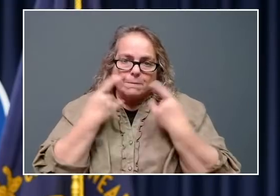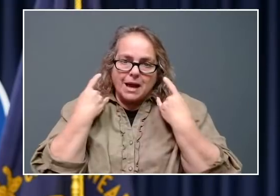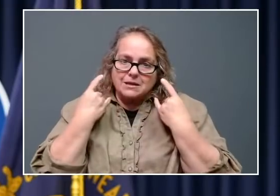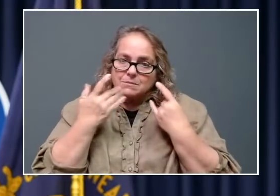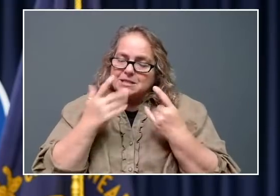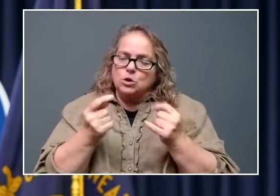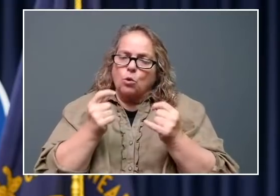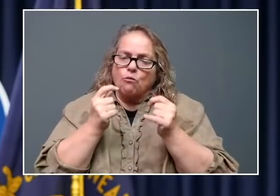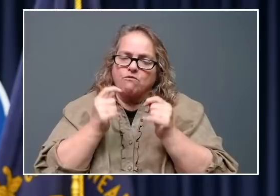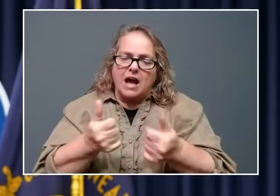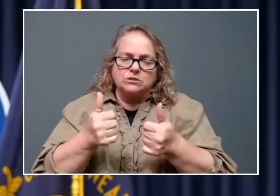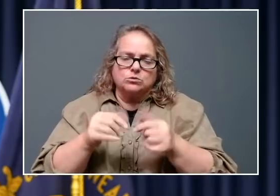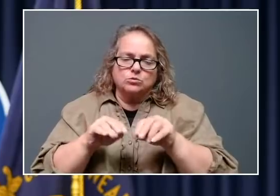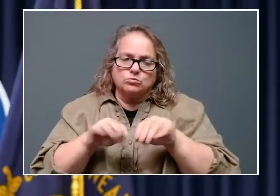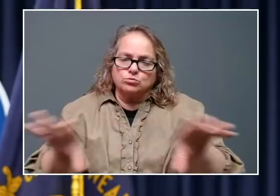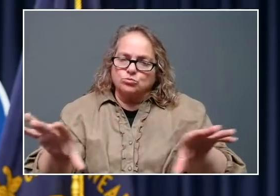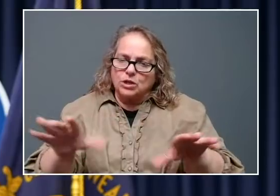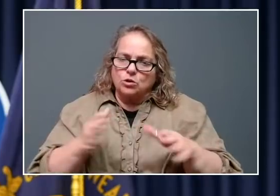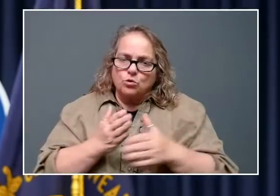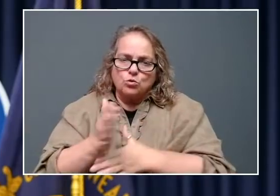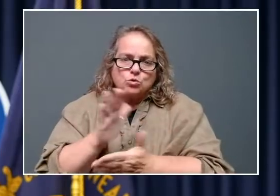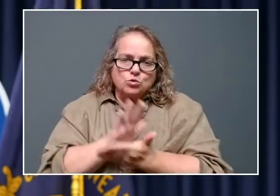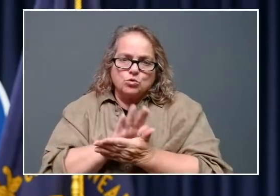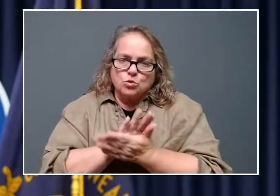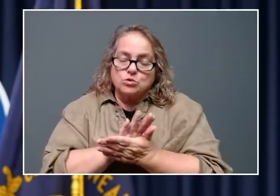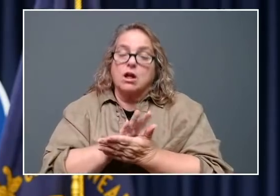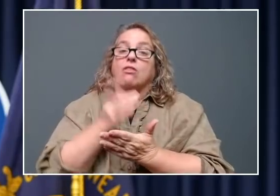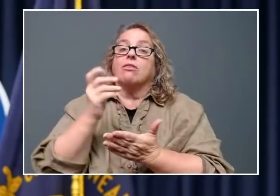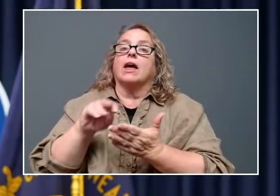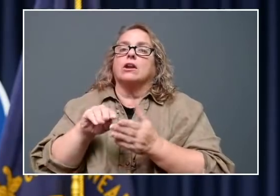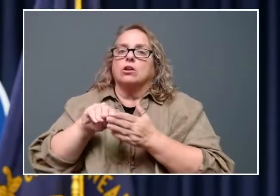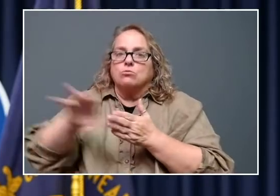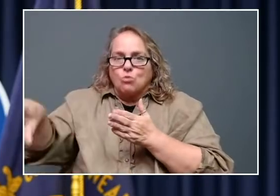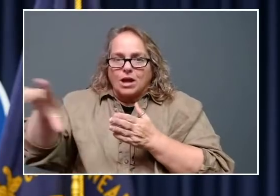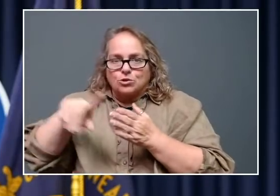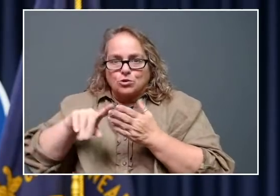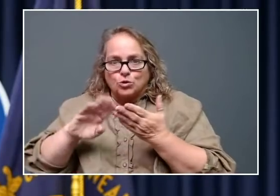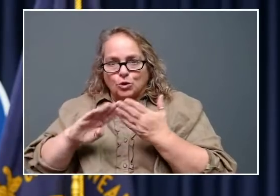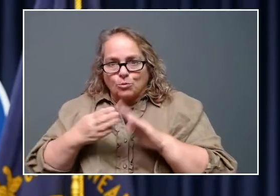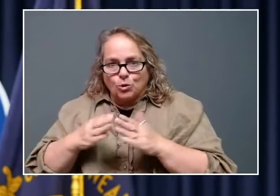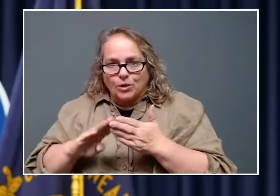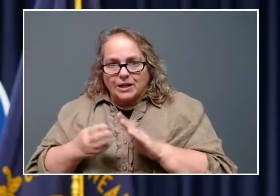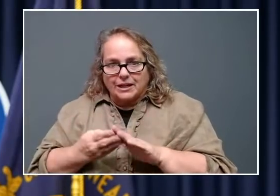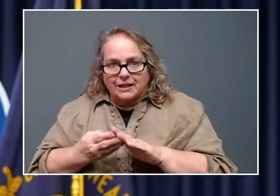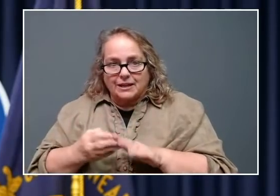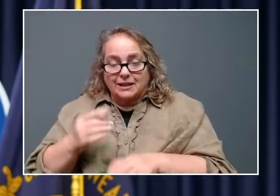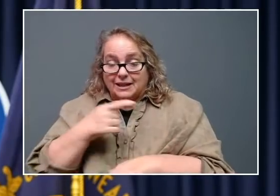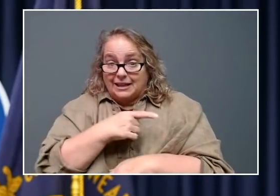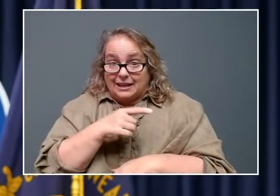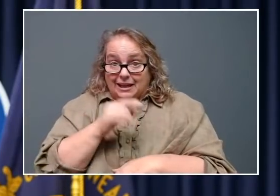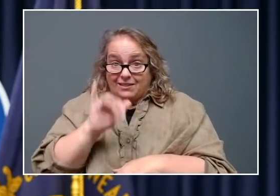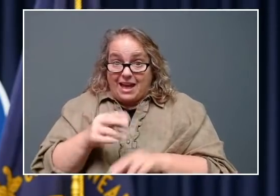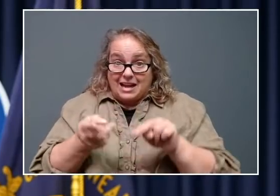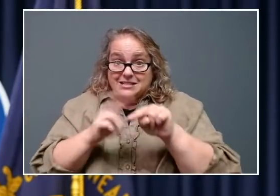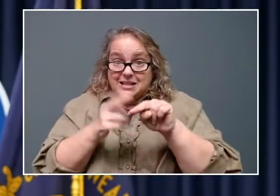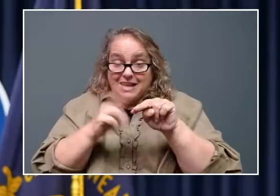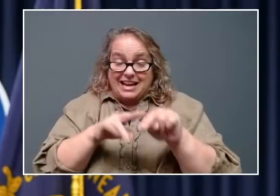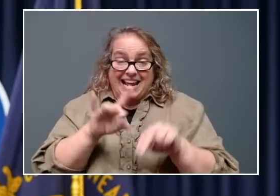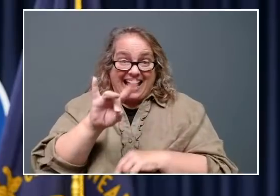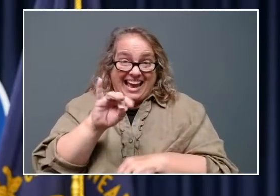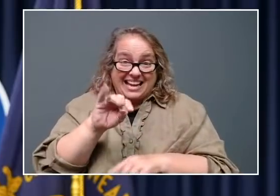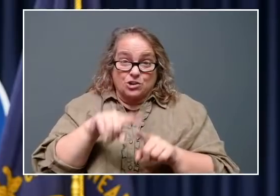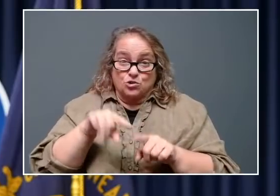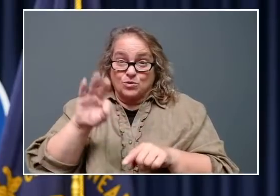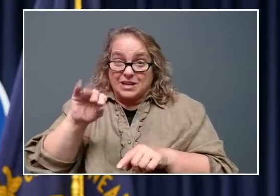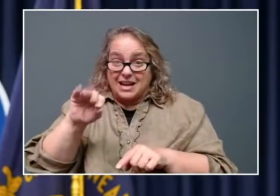community through schools. With this escalation, we have 80 to 90 counties at least in the red.